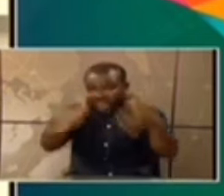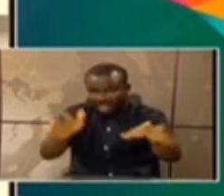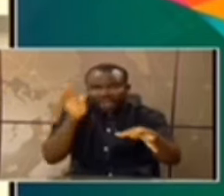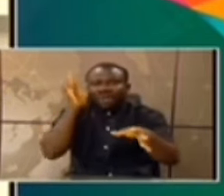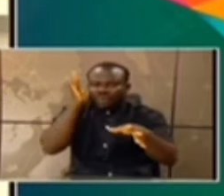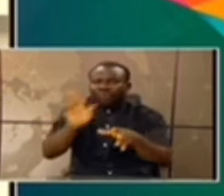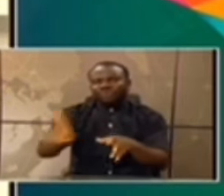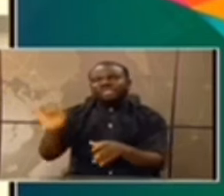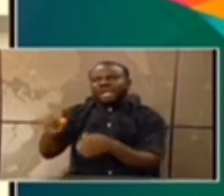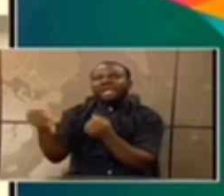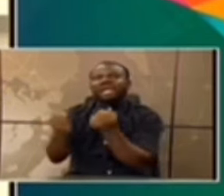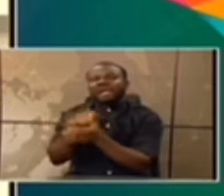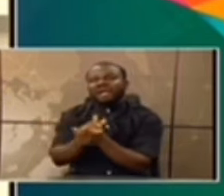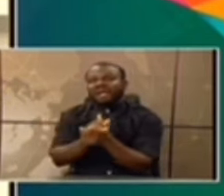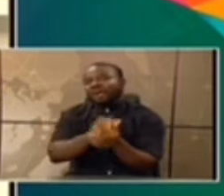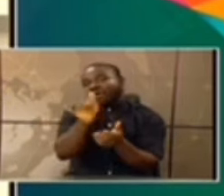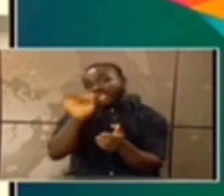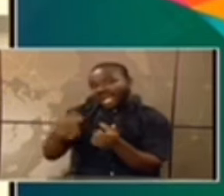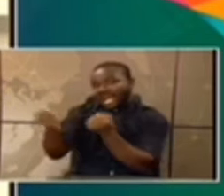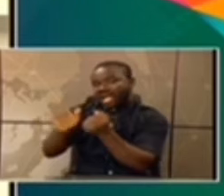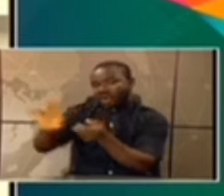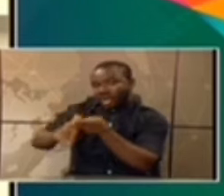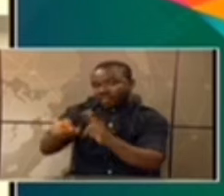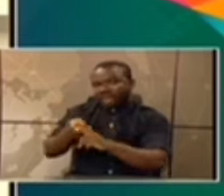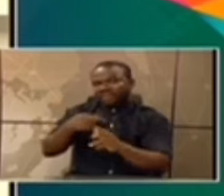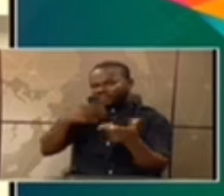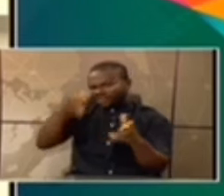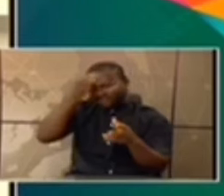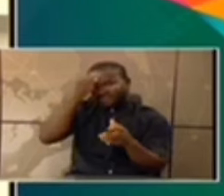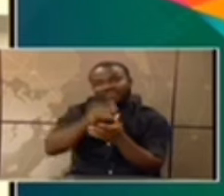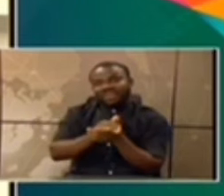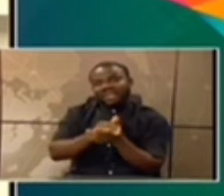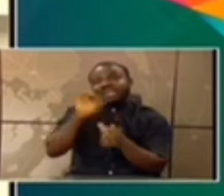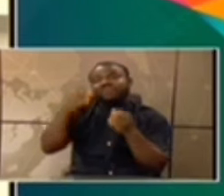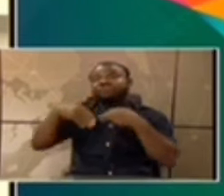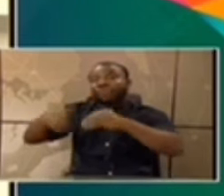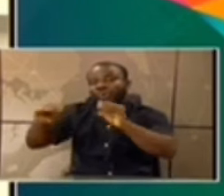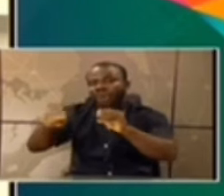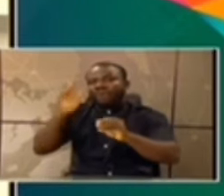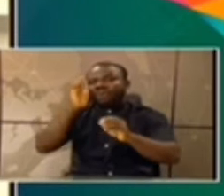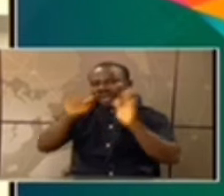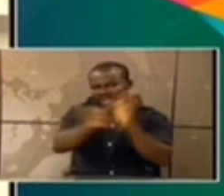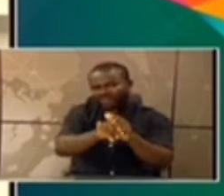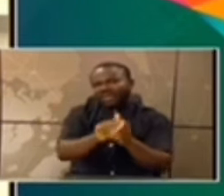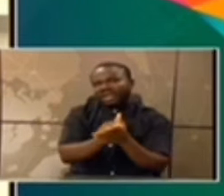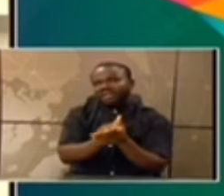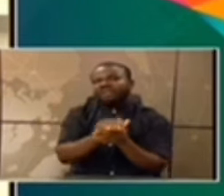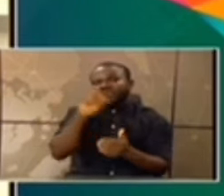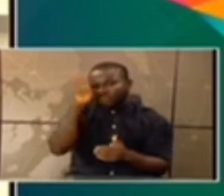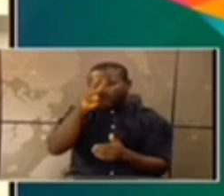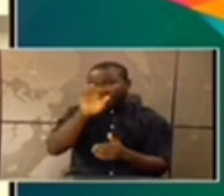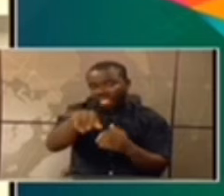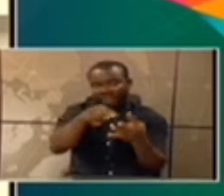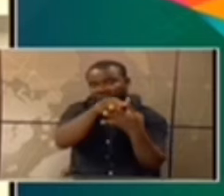fo e de wahini asem akọ Jubilee House na apa wo mabon wo hun na ne se wo hene no no mususu se